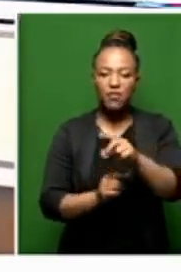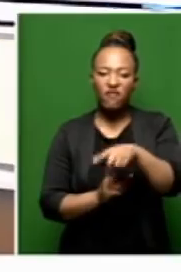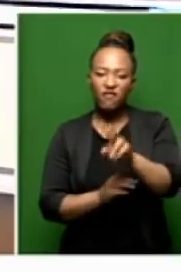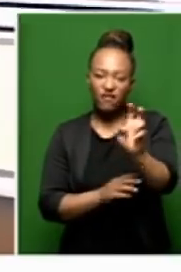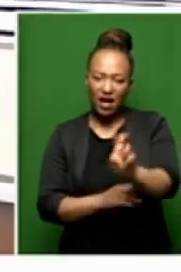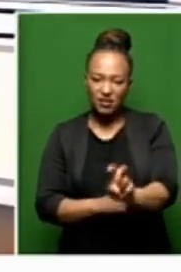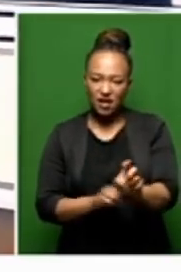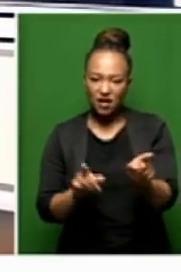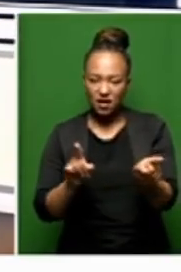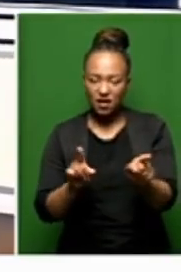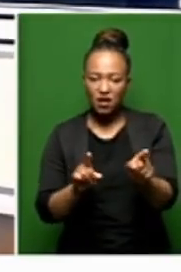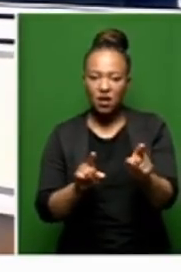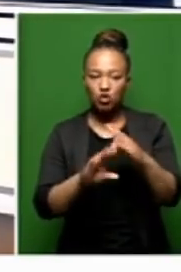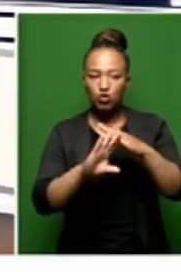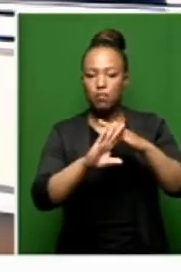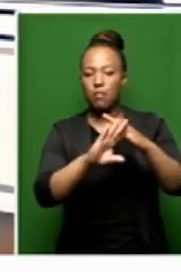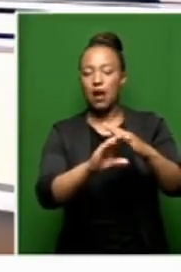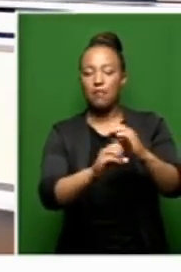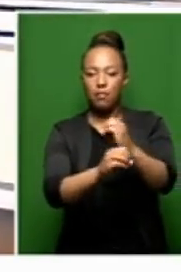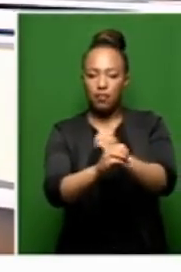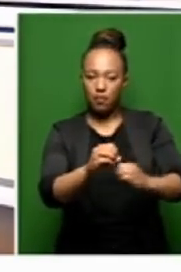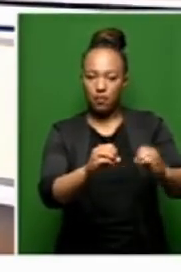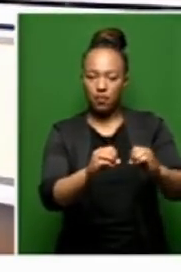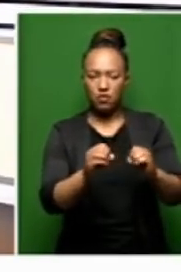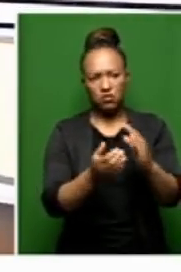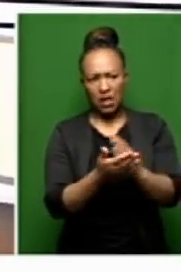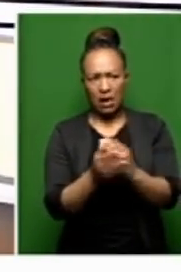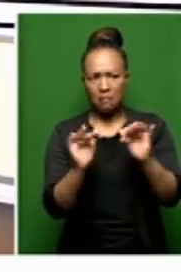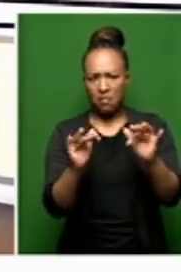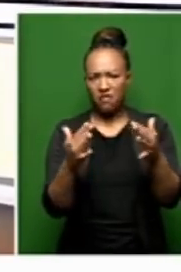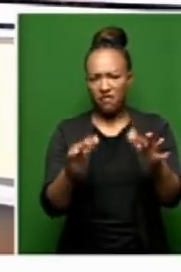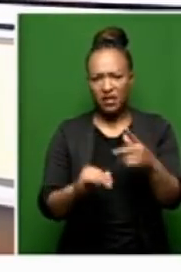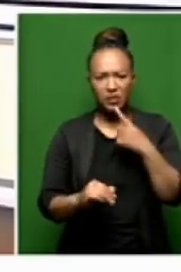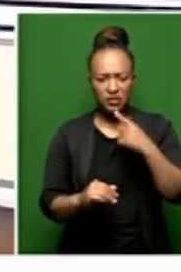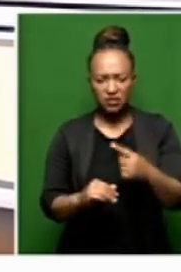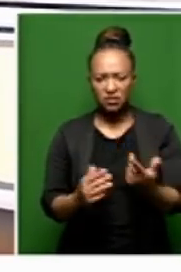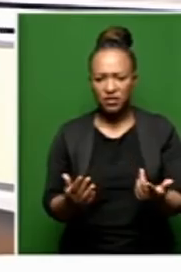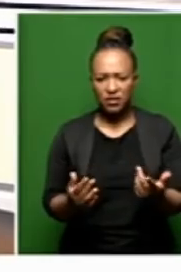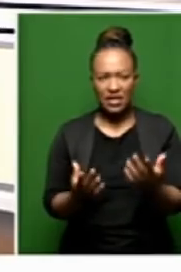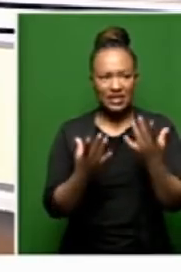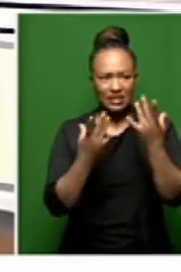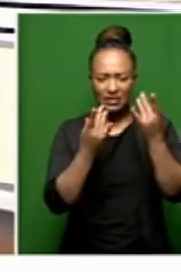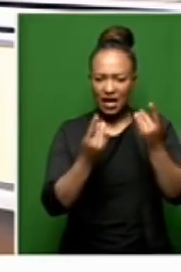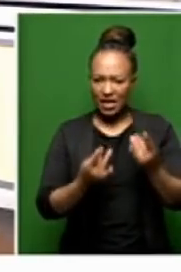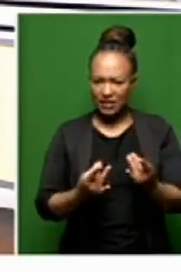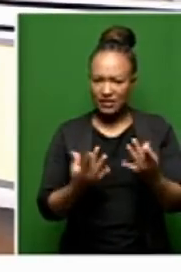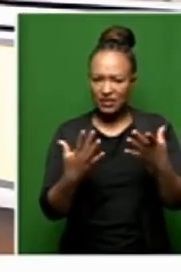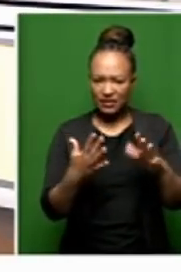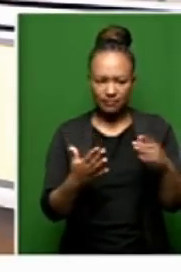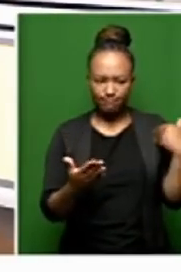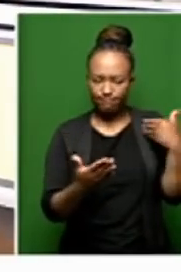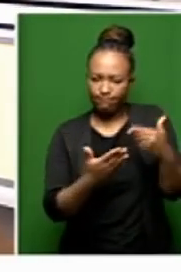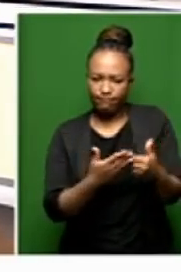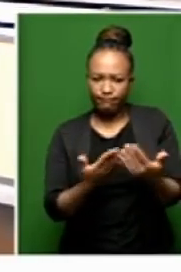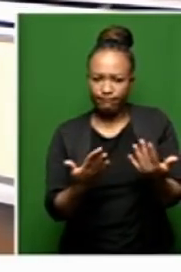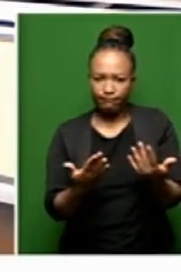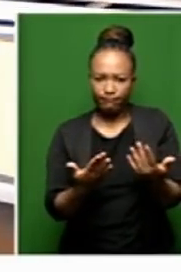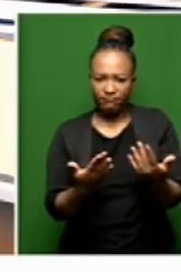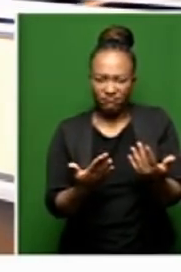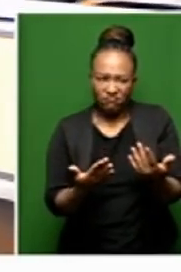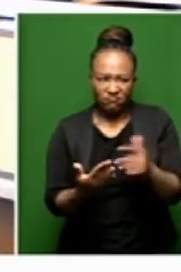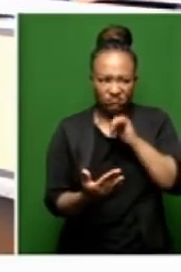against Omicron, some people would say, well, given the statistics that are put out, it probably isn't